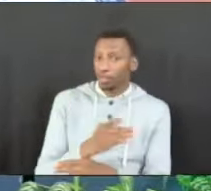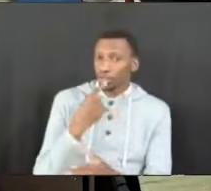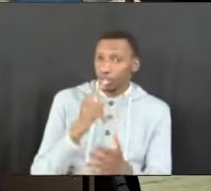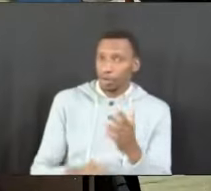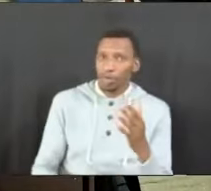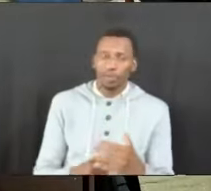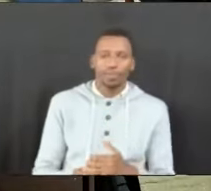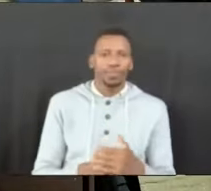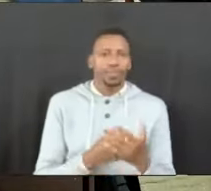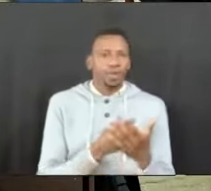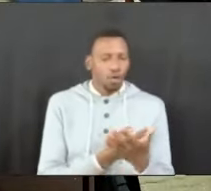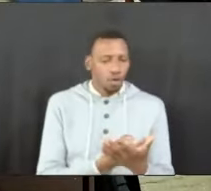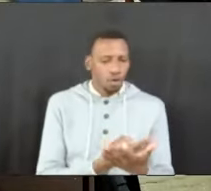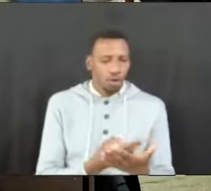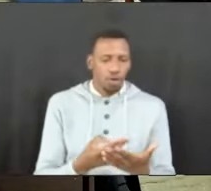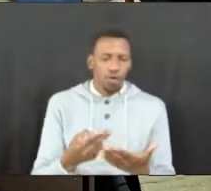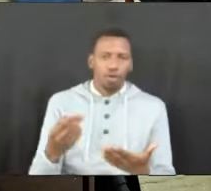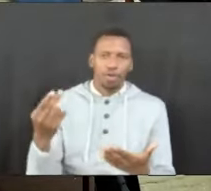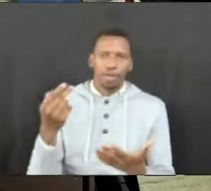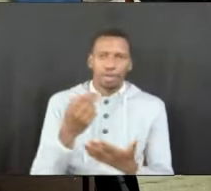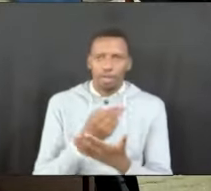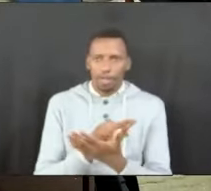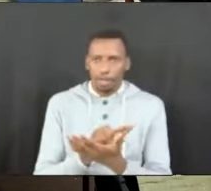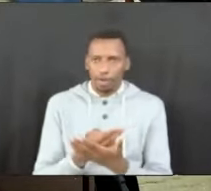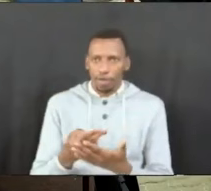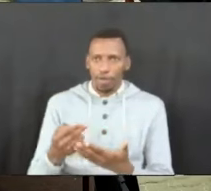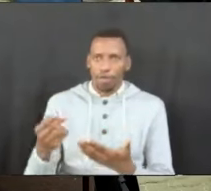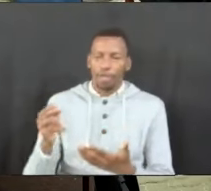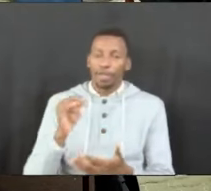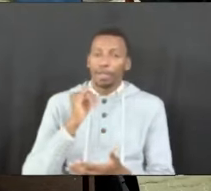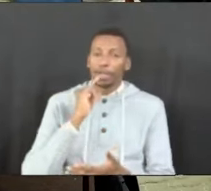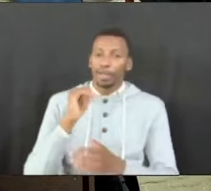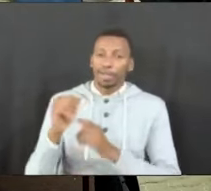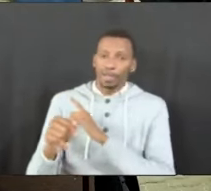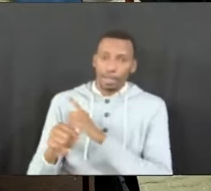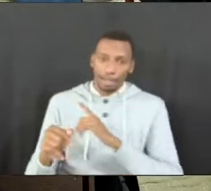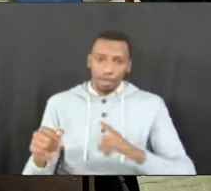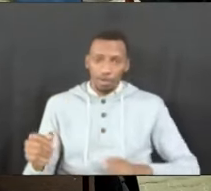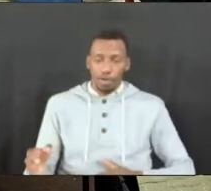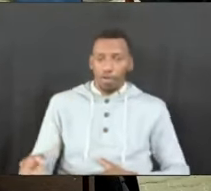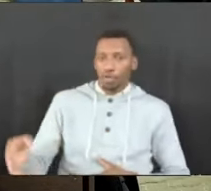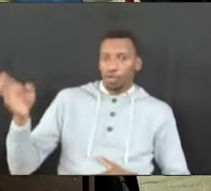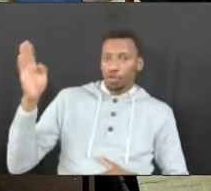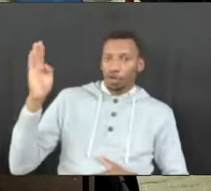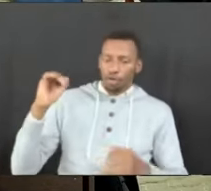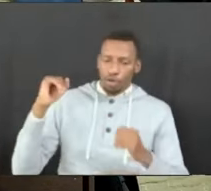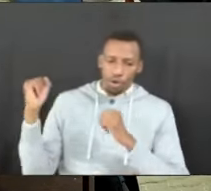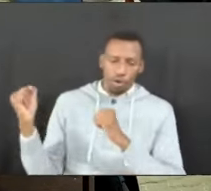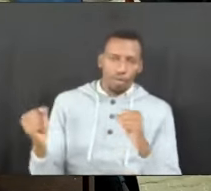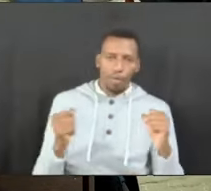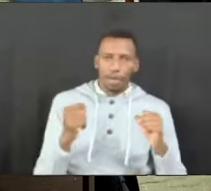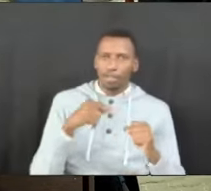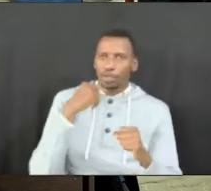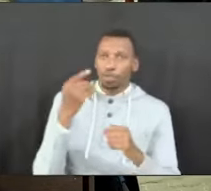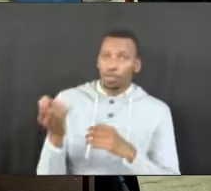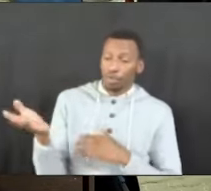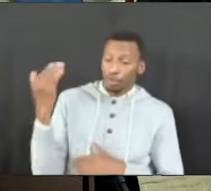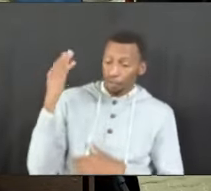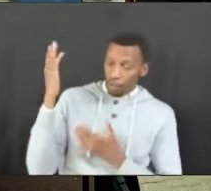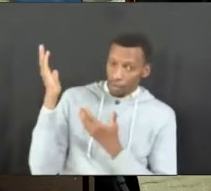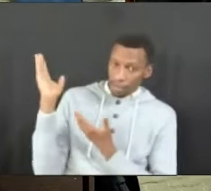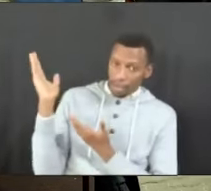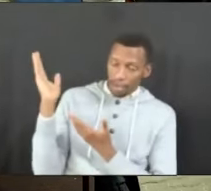holy, holy, holy is the Lord God Almighty, who was and is and what? And is to